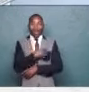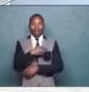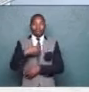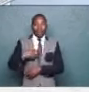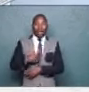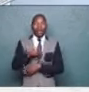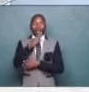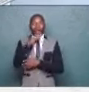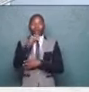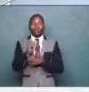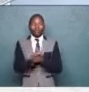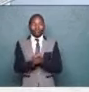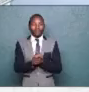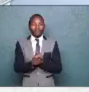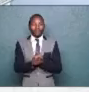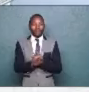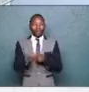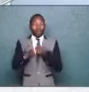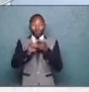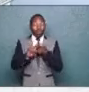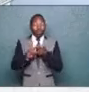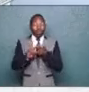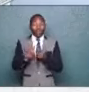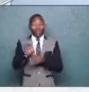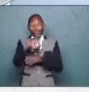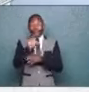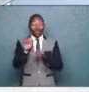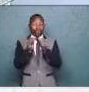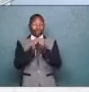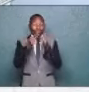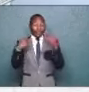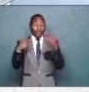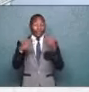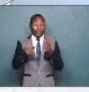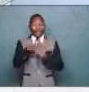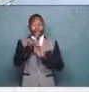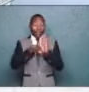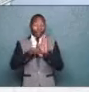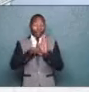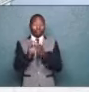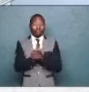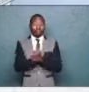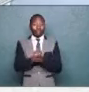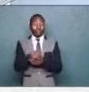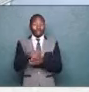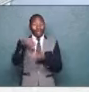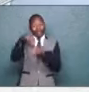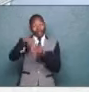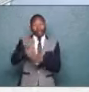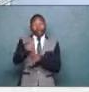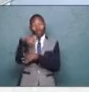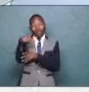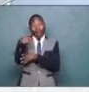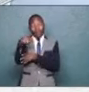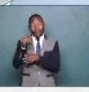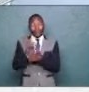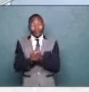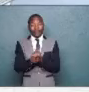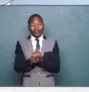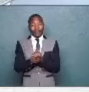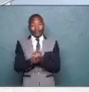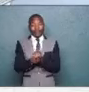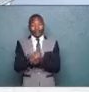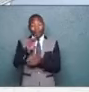ndi abambo, malingana ndi gawo 16 la malamulo achisankho cha president, aphungu ndi